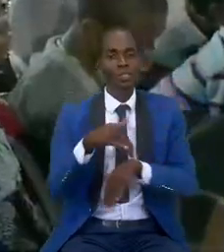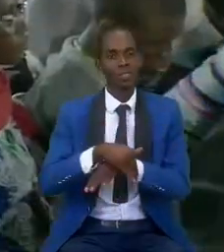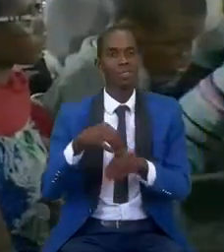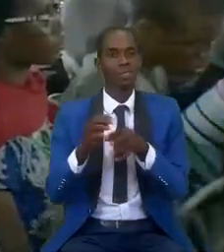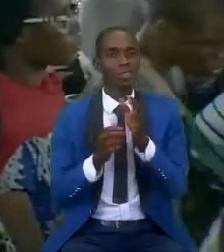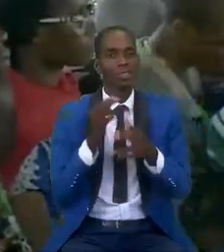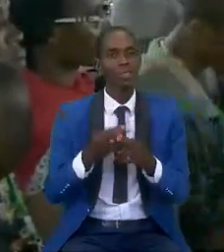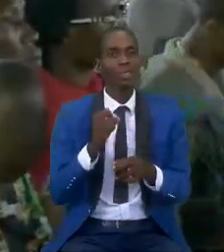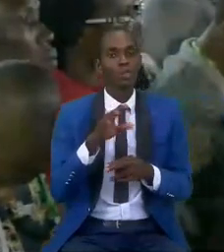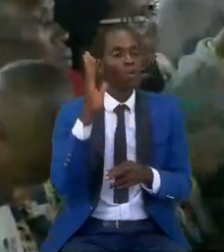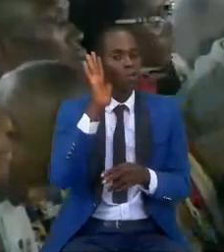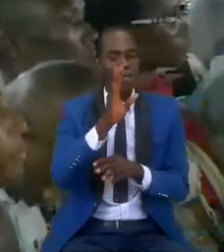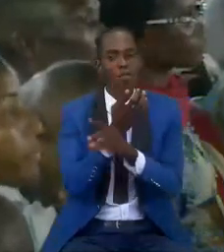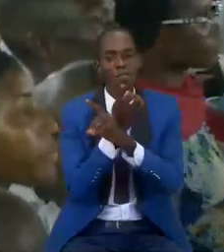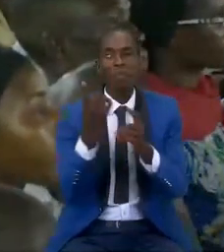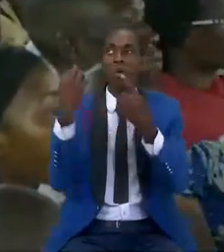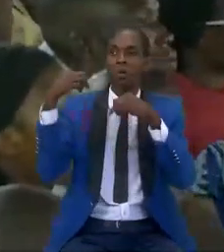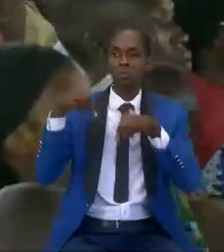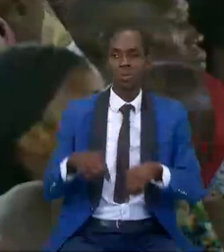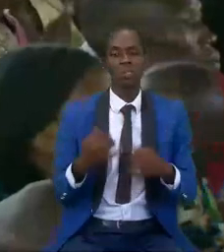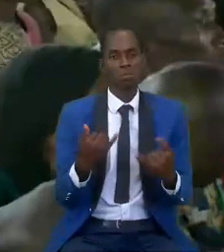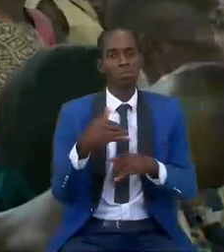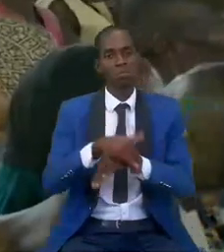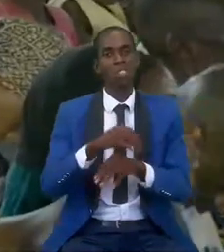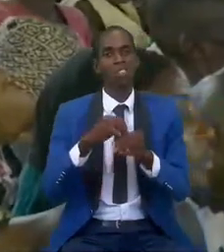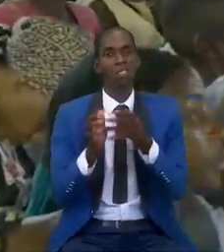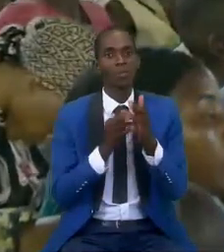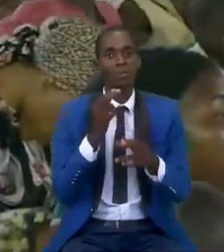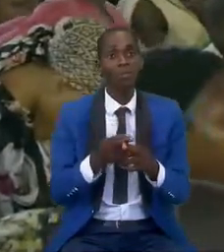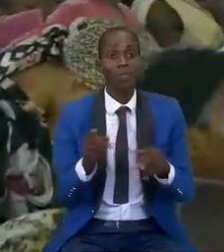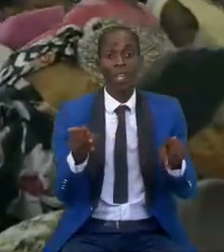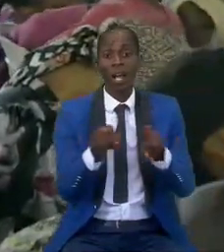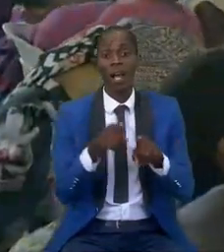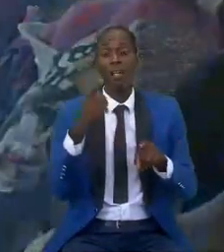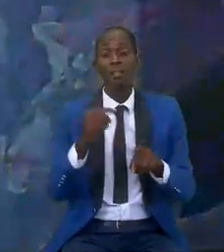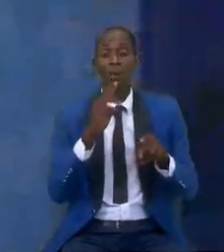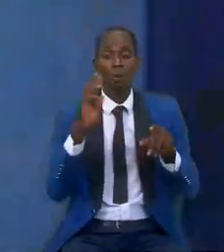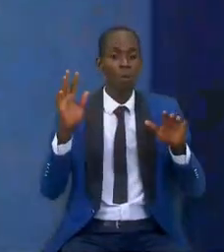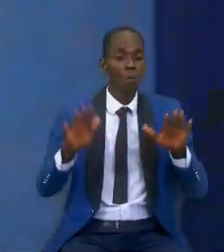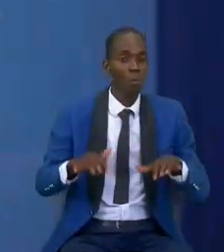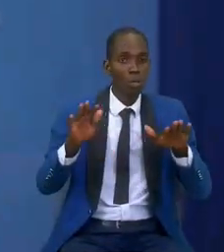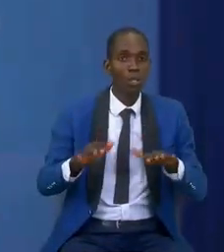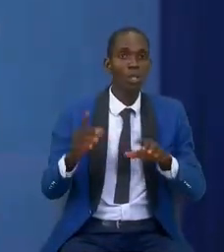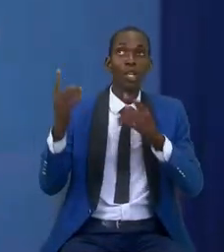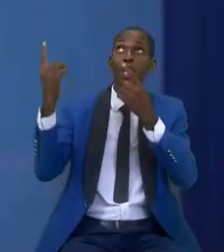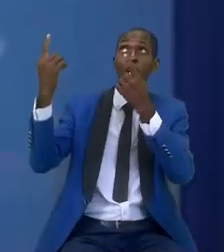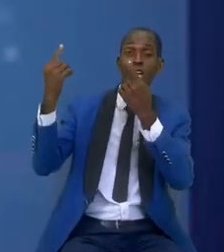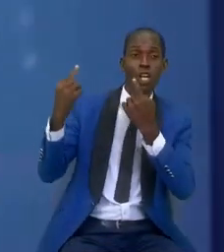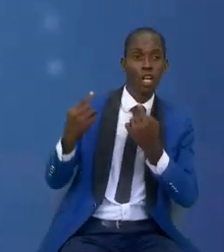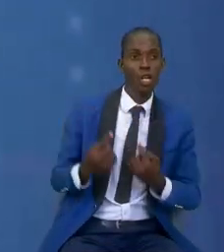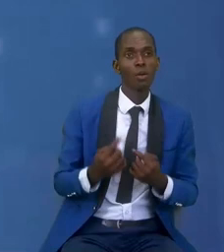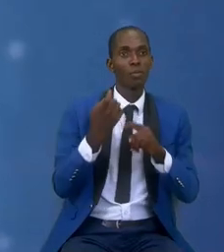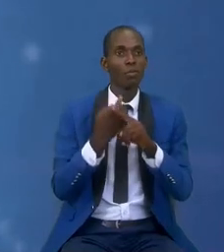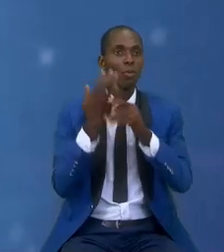from and the snow from heaven and to return and return us Notch